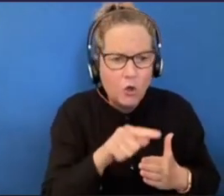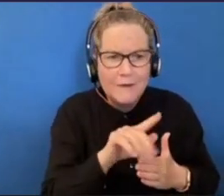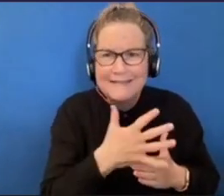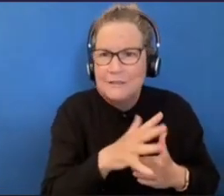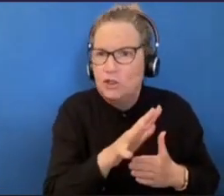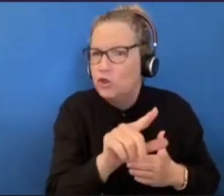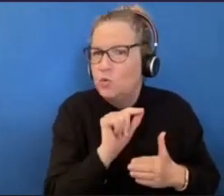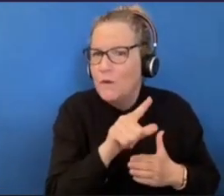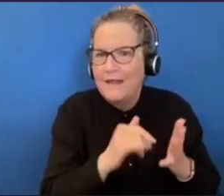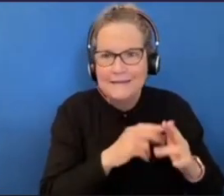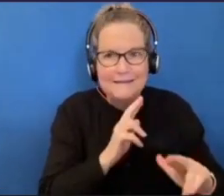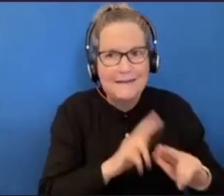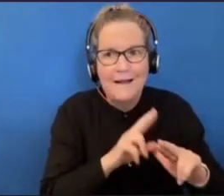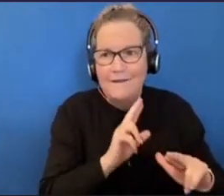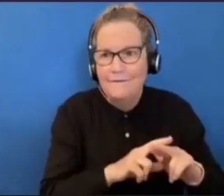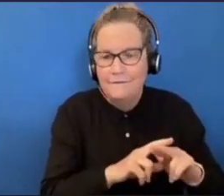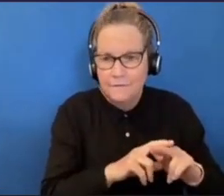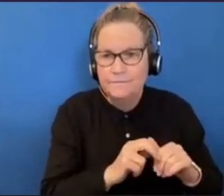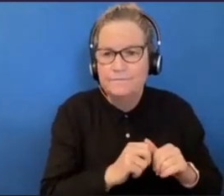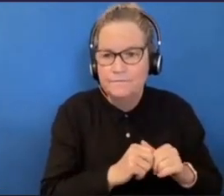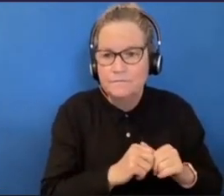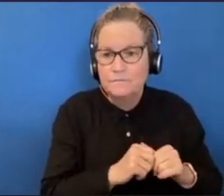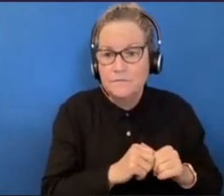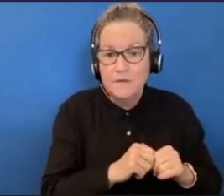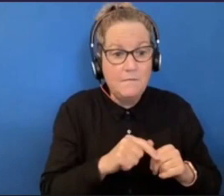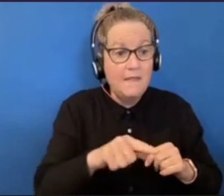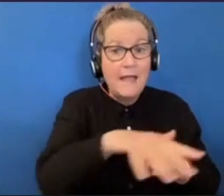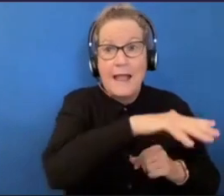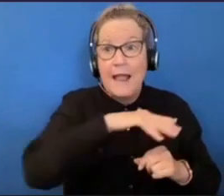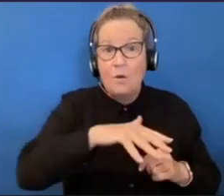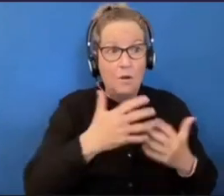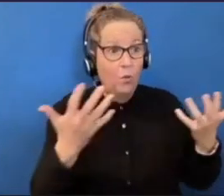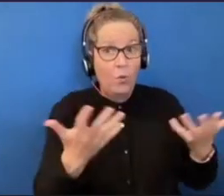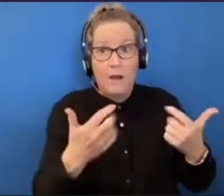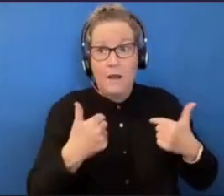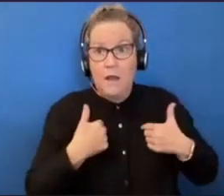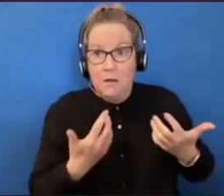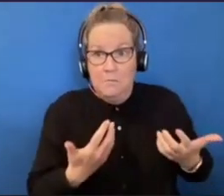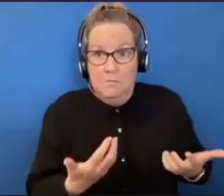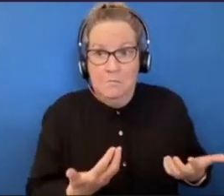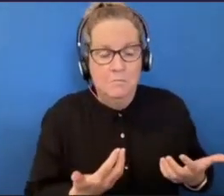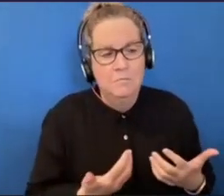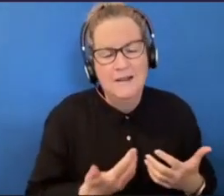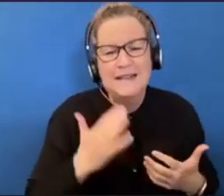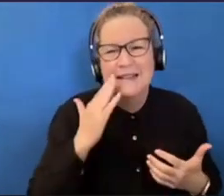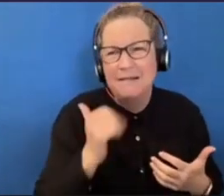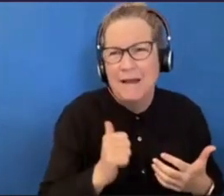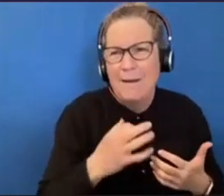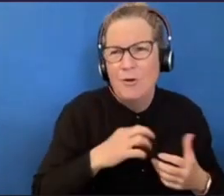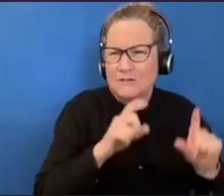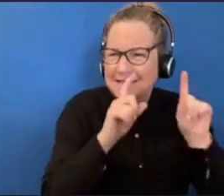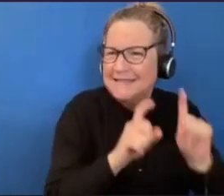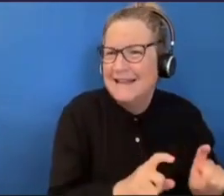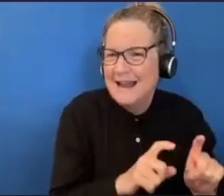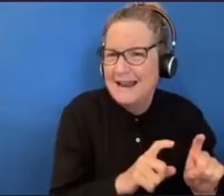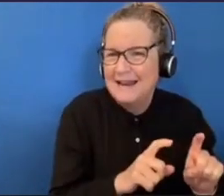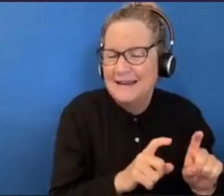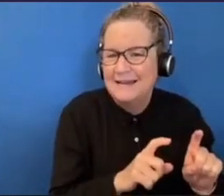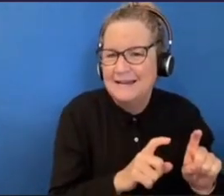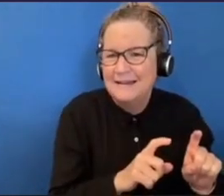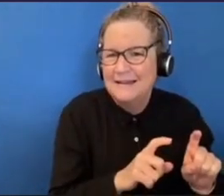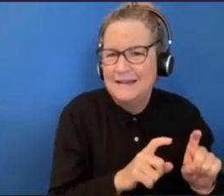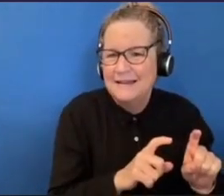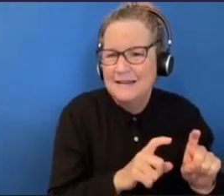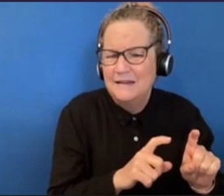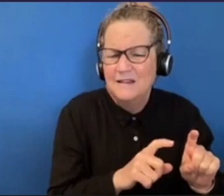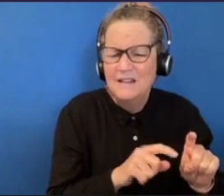and in a neighborhood that you don't know and you don't need to get to know because you're not going to stay there. And that will give you no